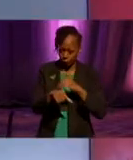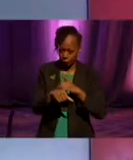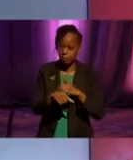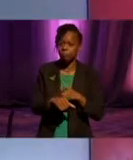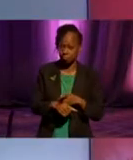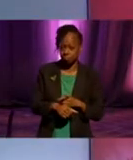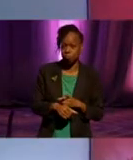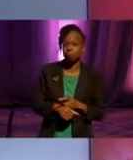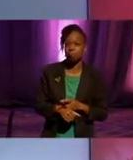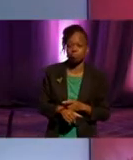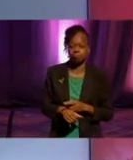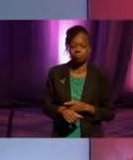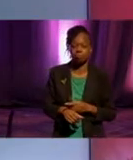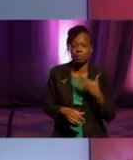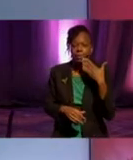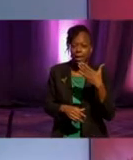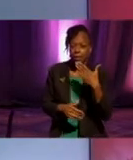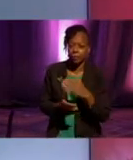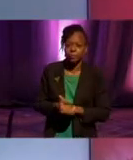Yeah.